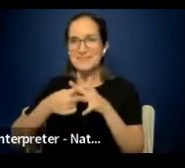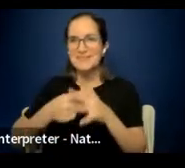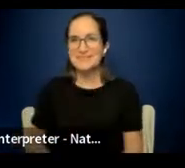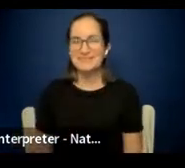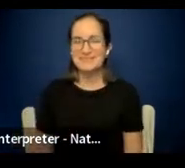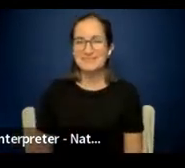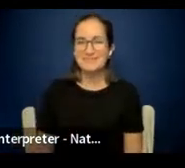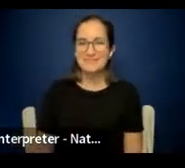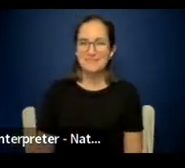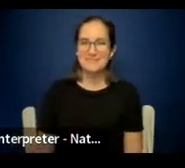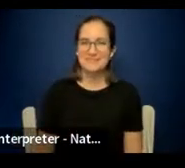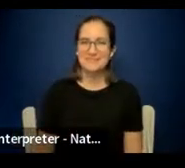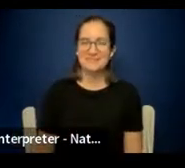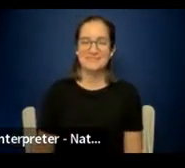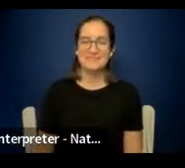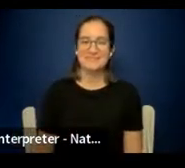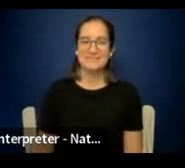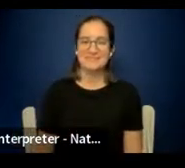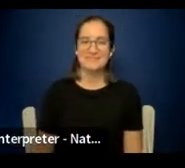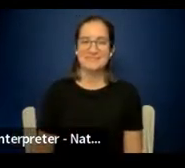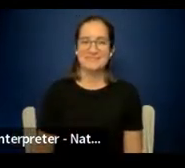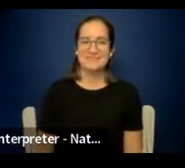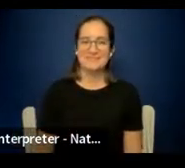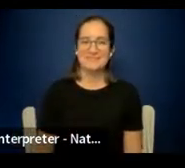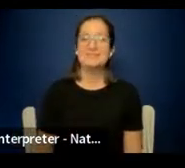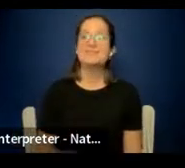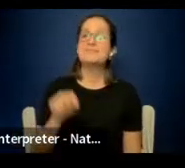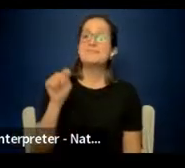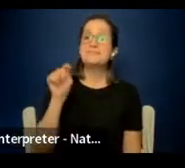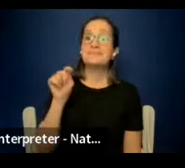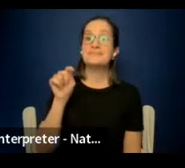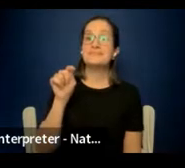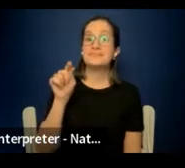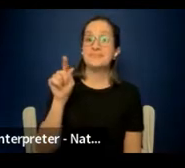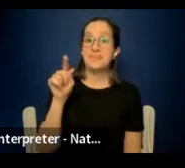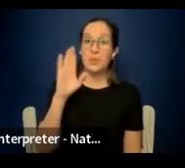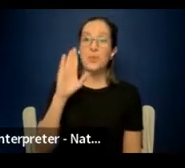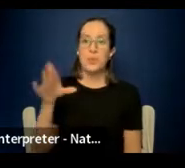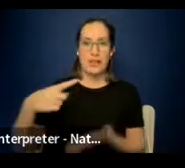So here are some of the key takeaways from our session, which we'll go through